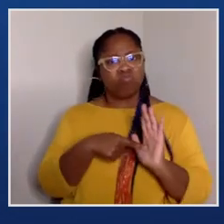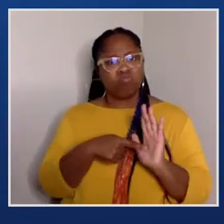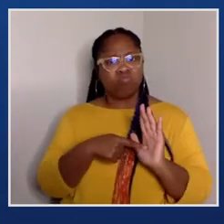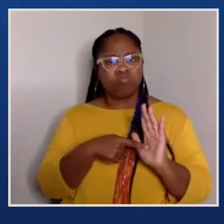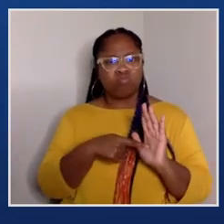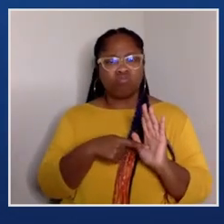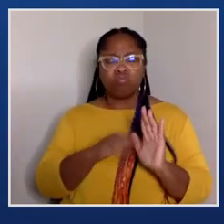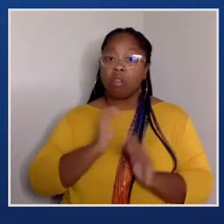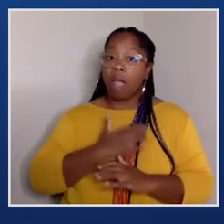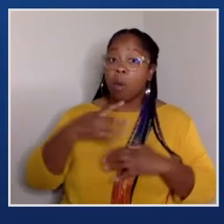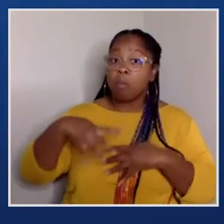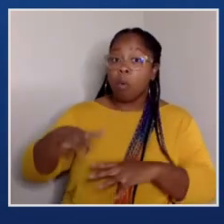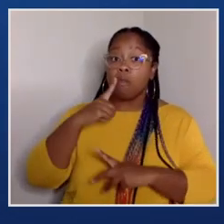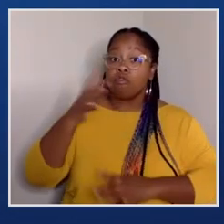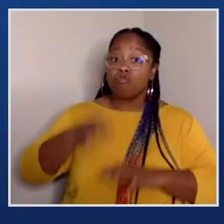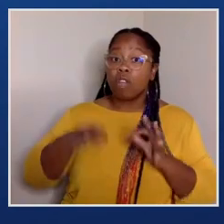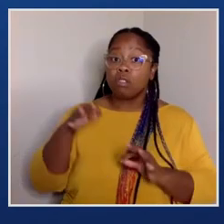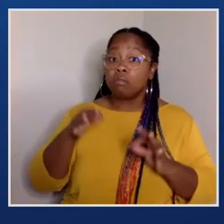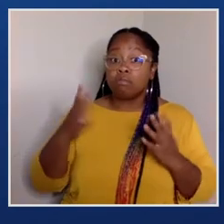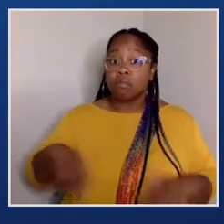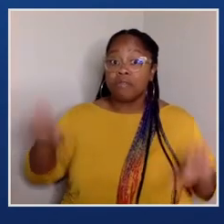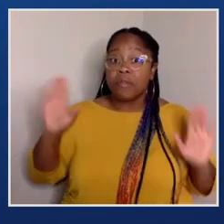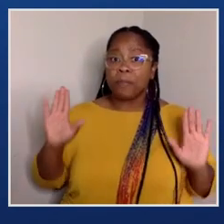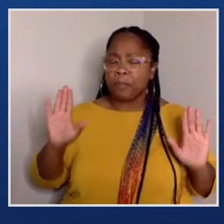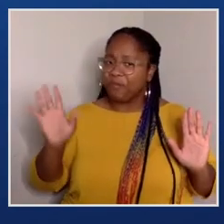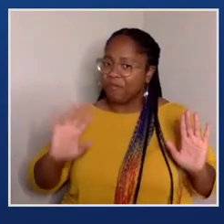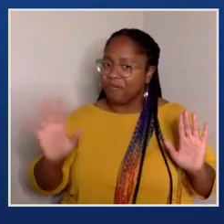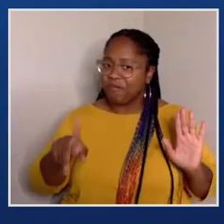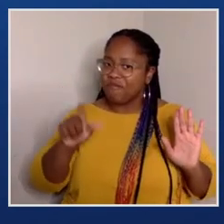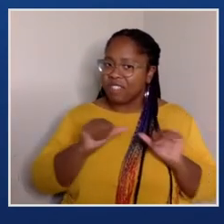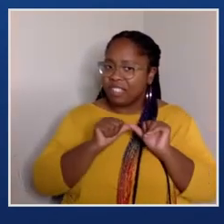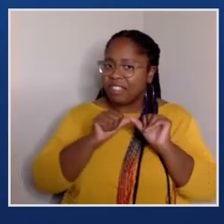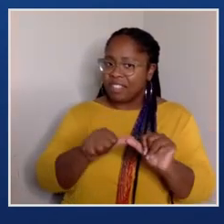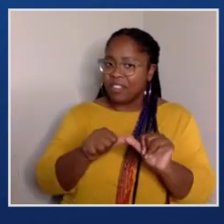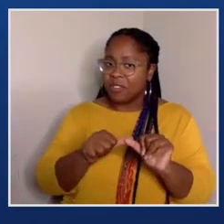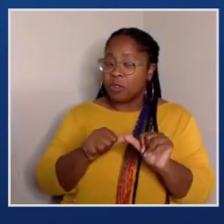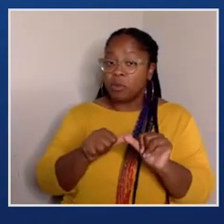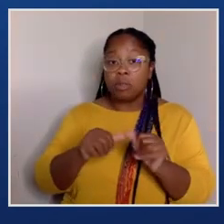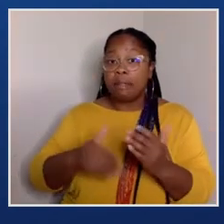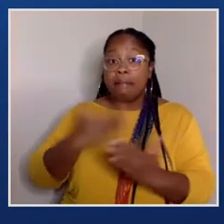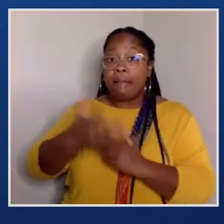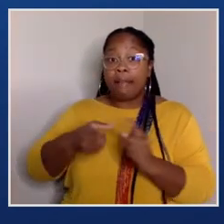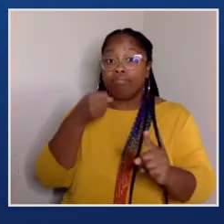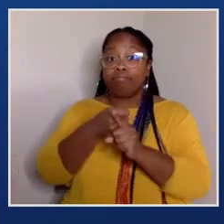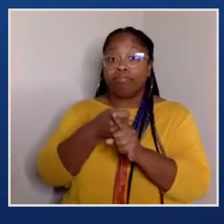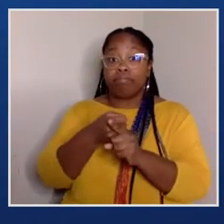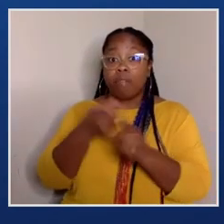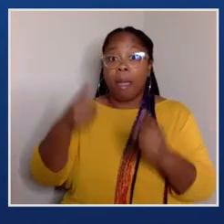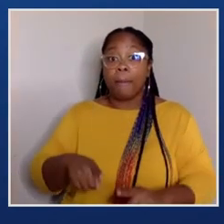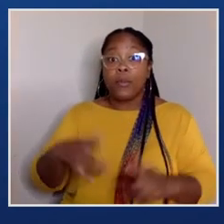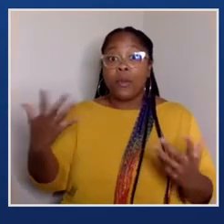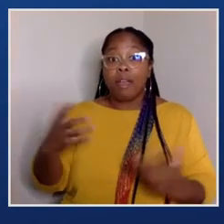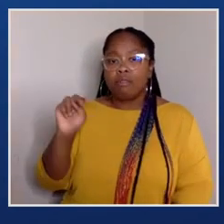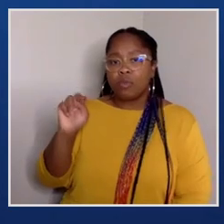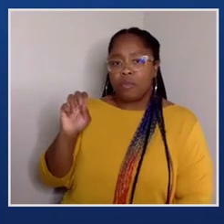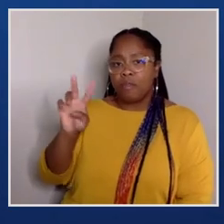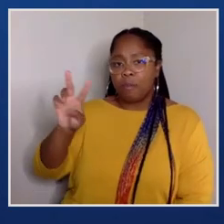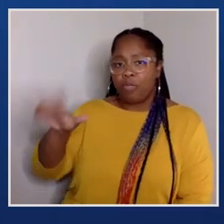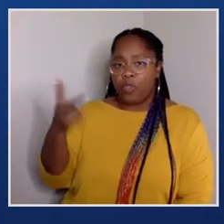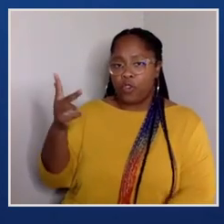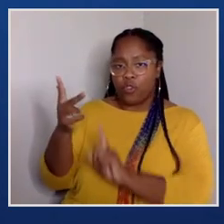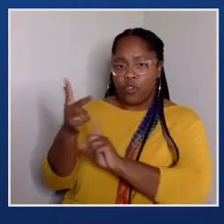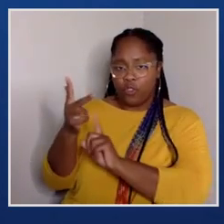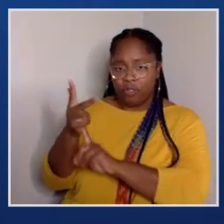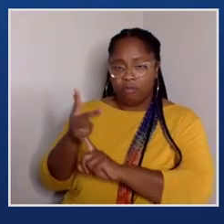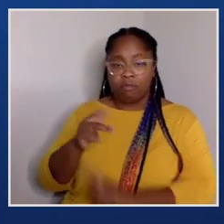for justice must continue. Our next milestone is November 3rd. Joe